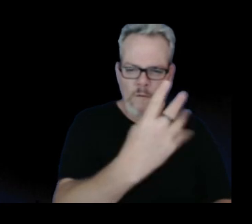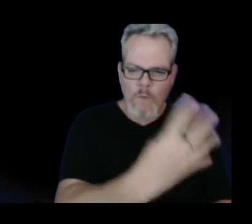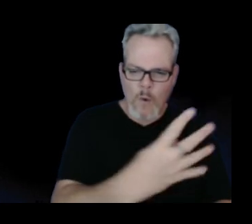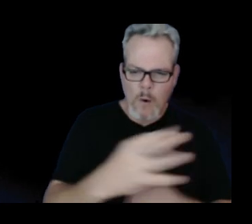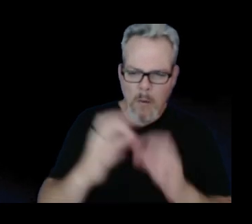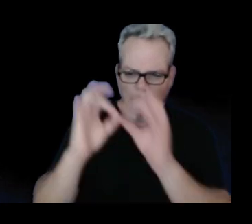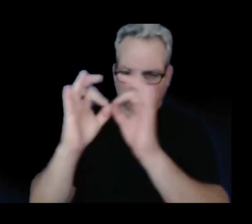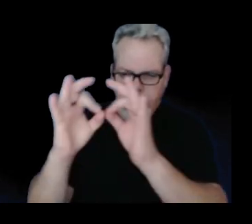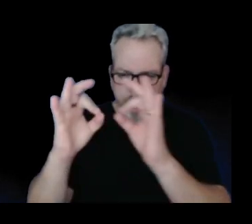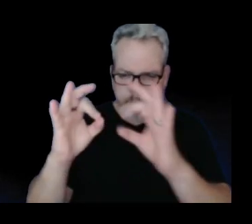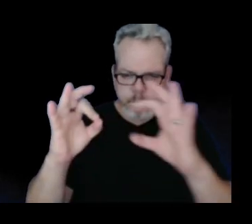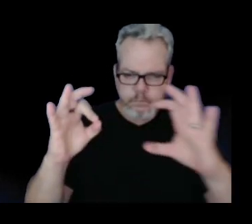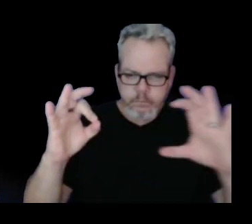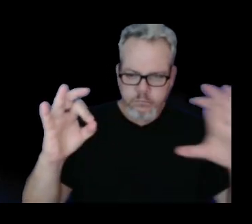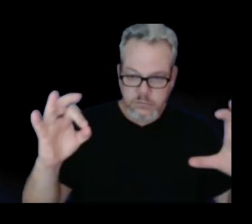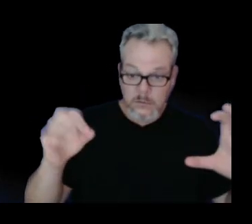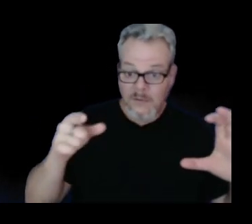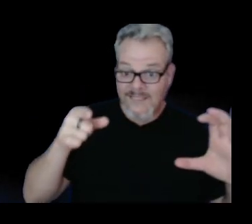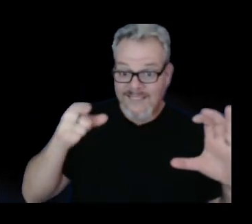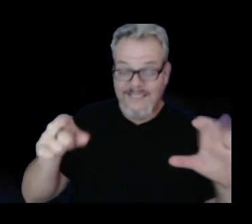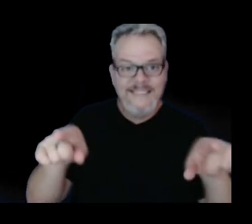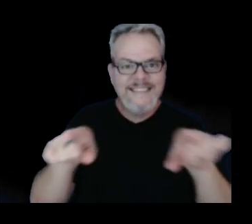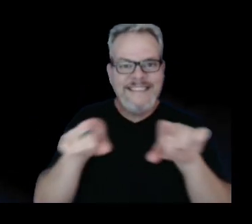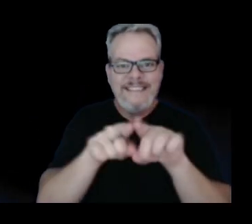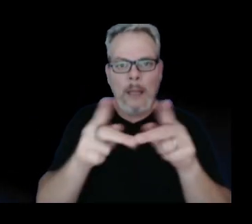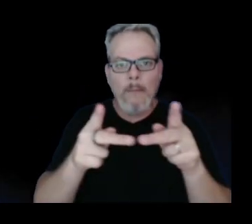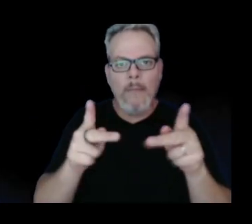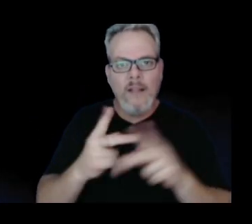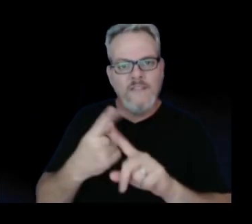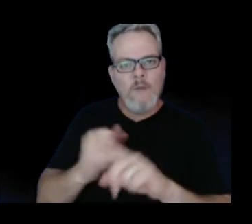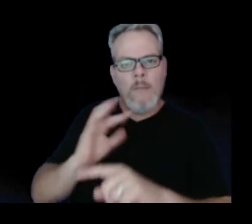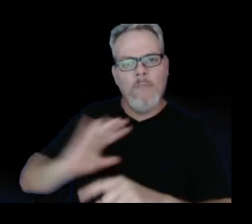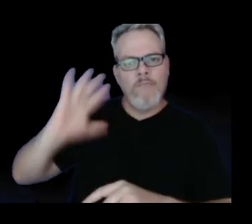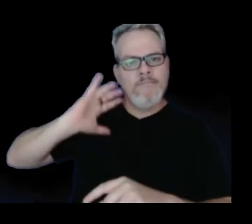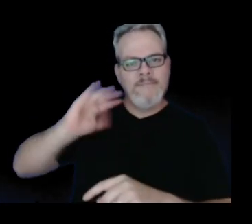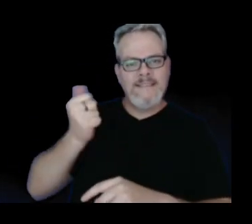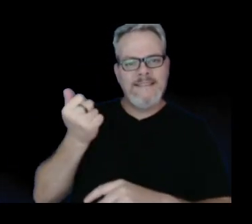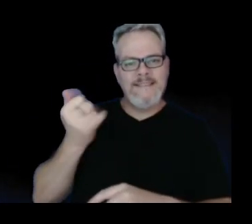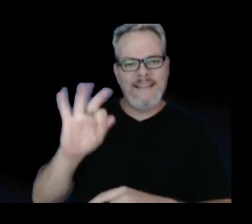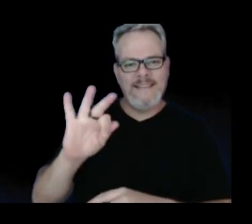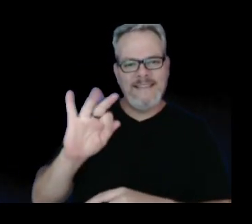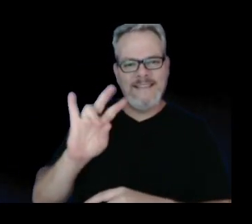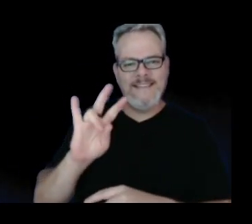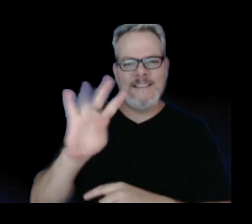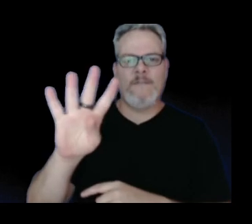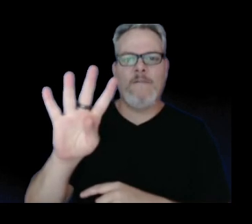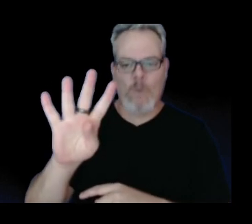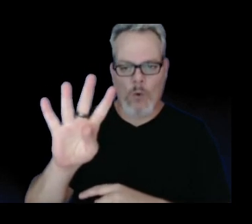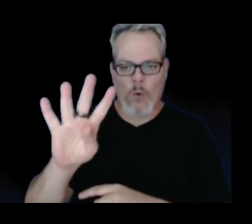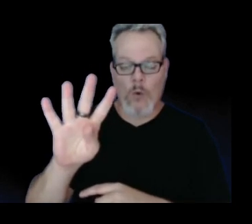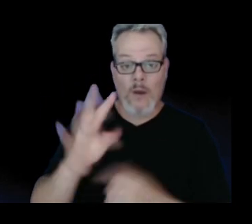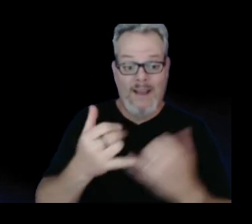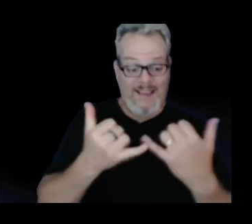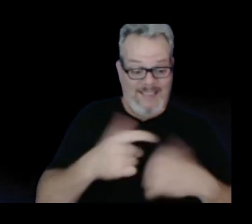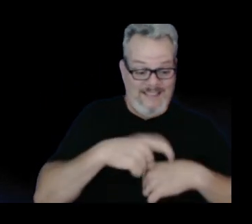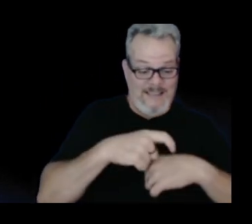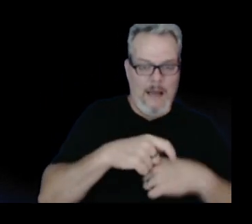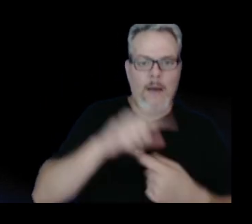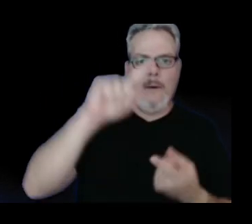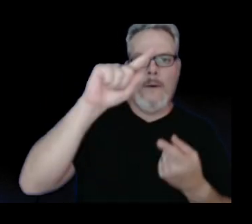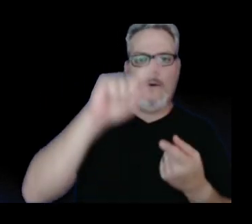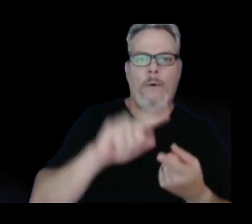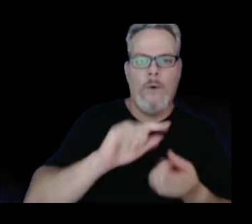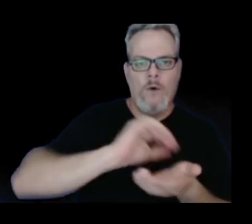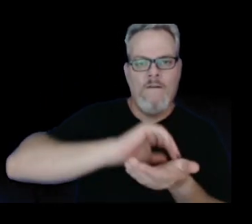very near the 1974 fissures, but with a much smaller volume of output and area covered.